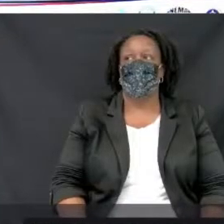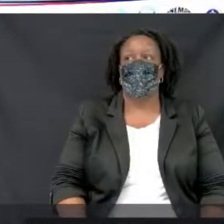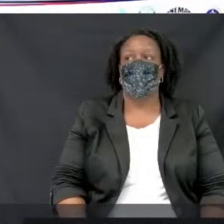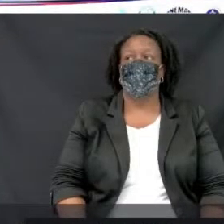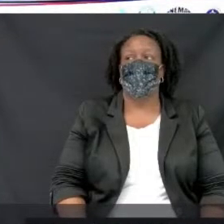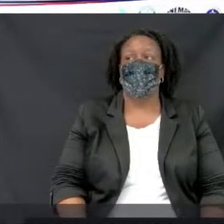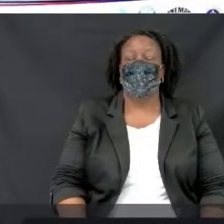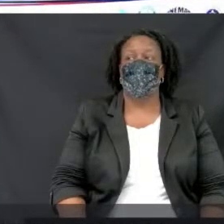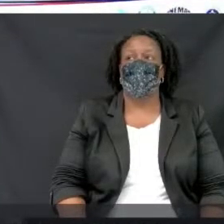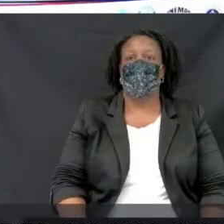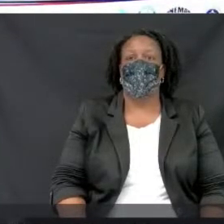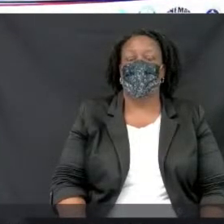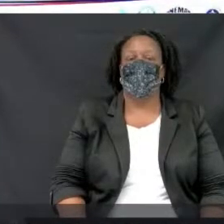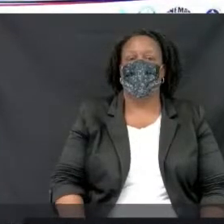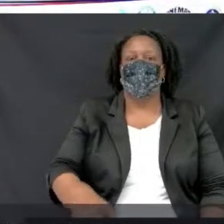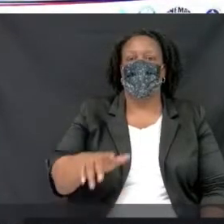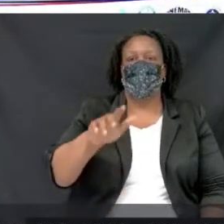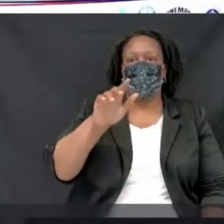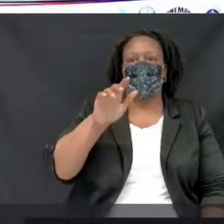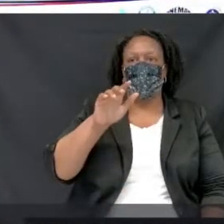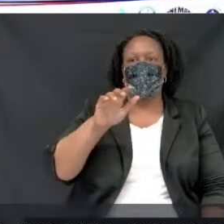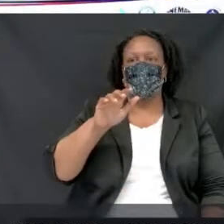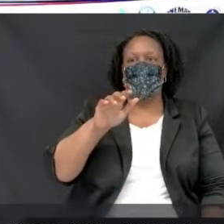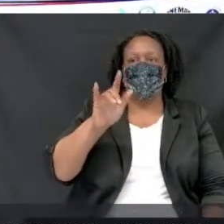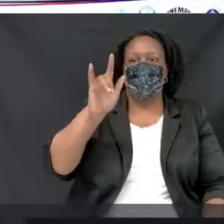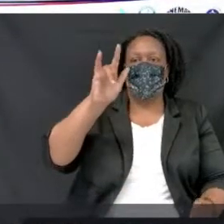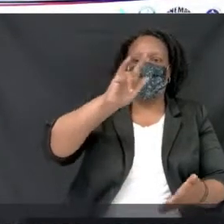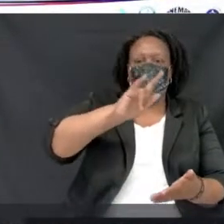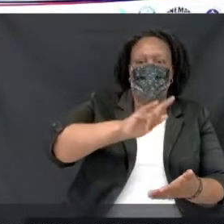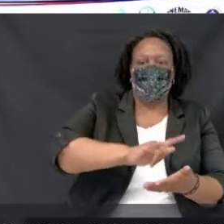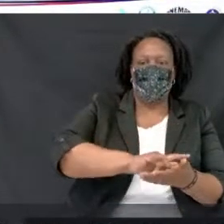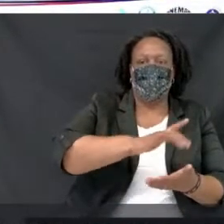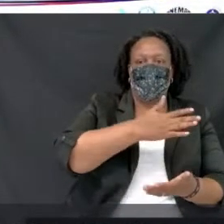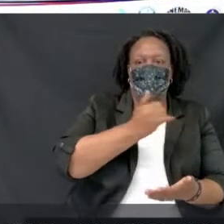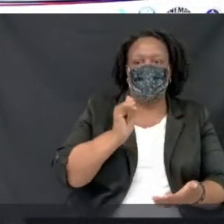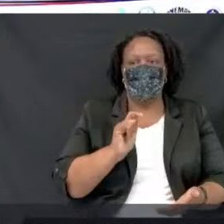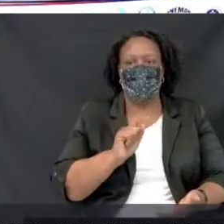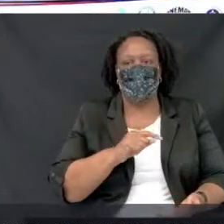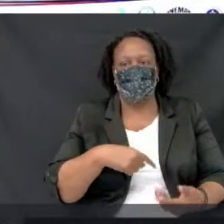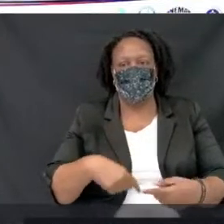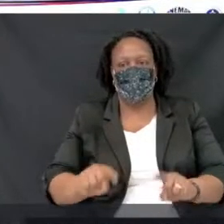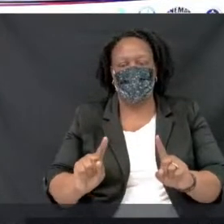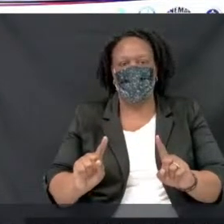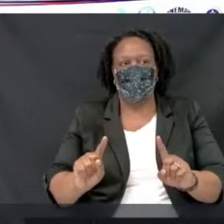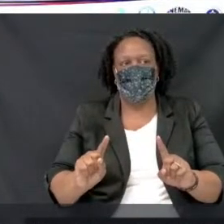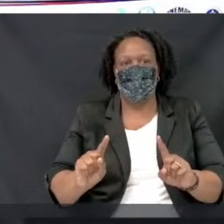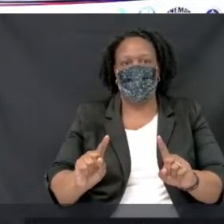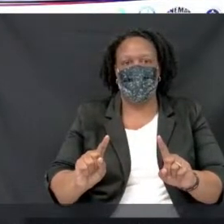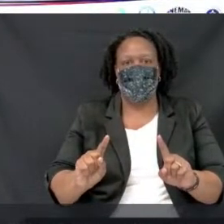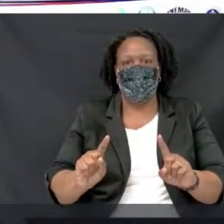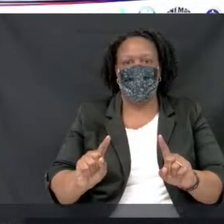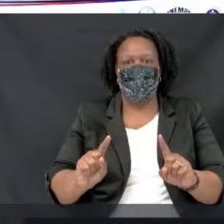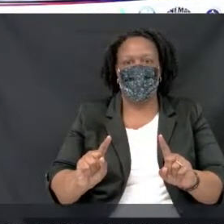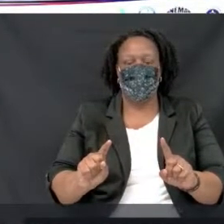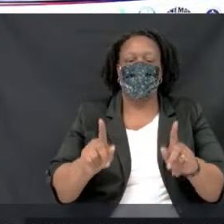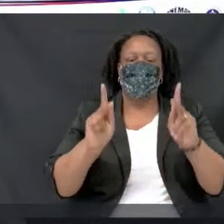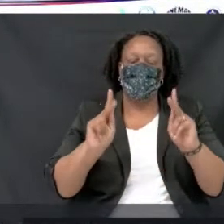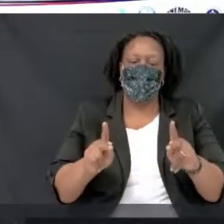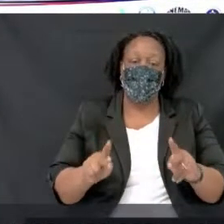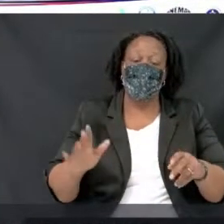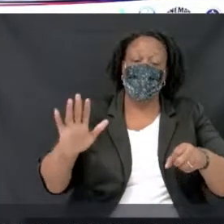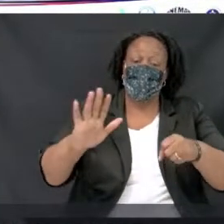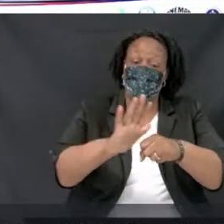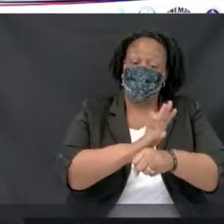go entry process? So the recommendations that are there is for persons who are fully vaccinated